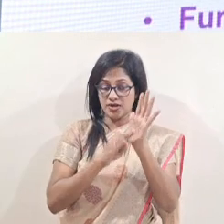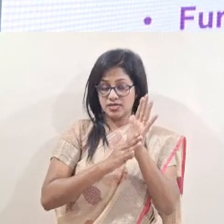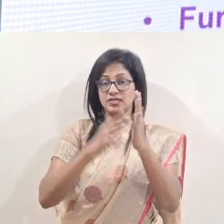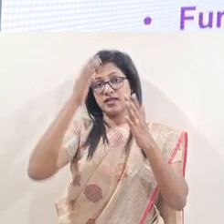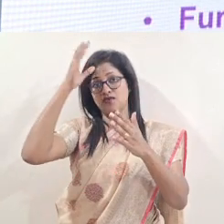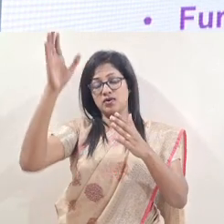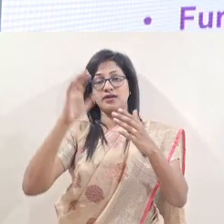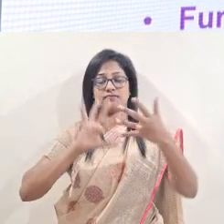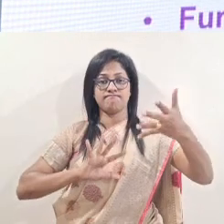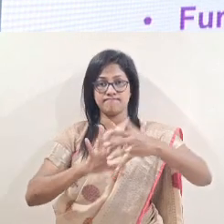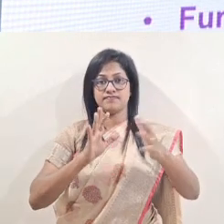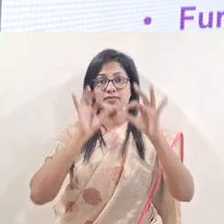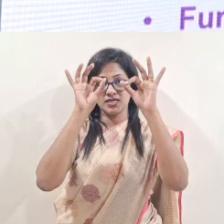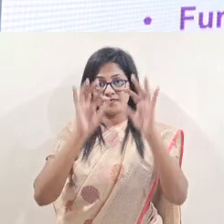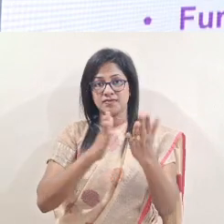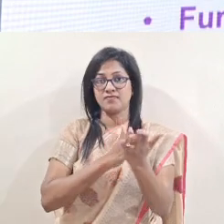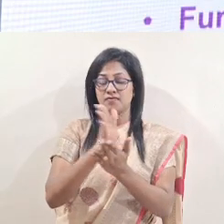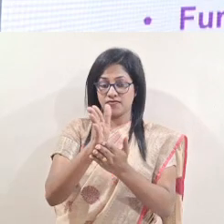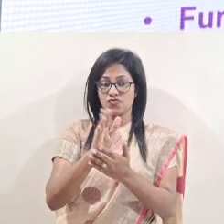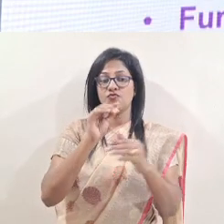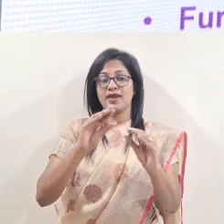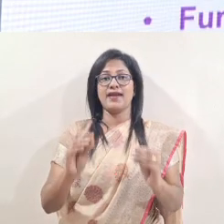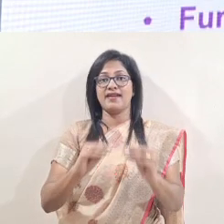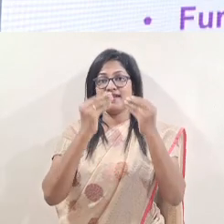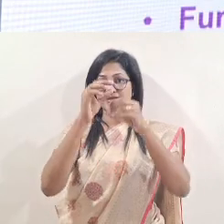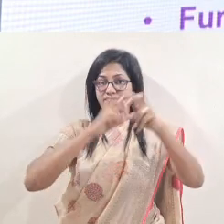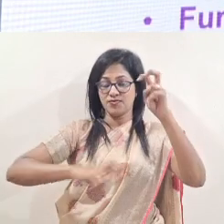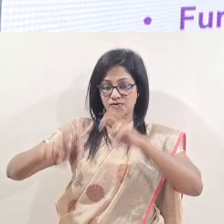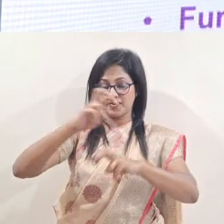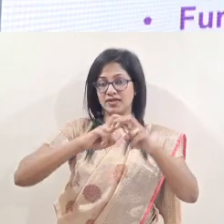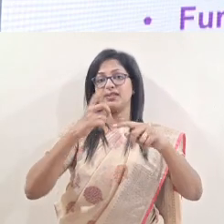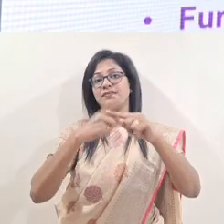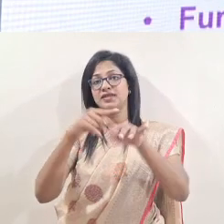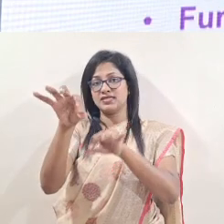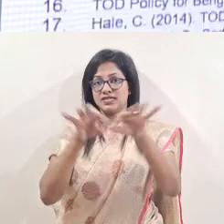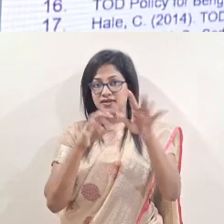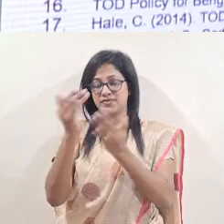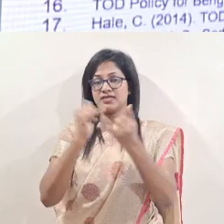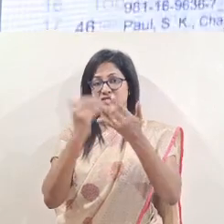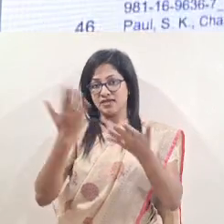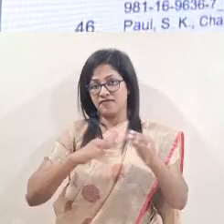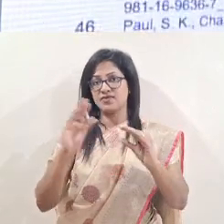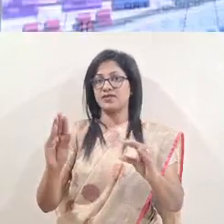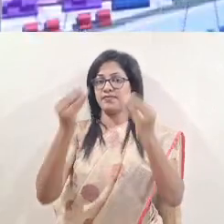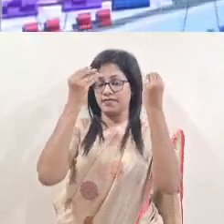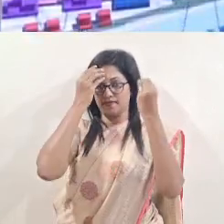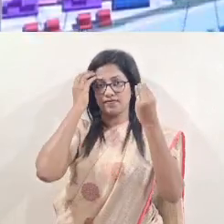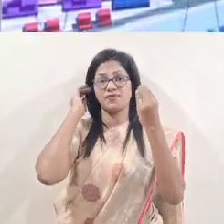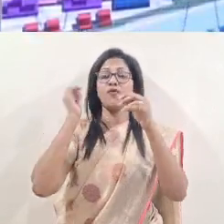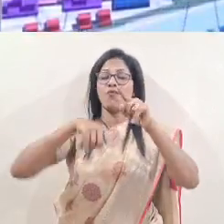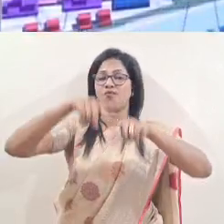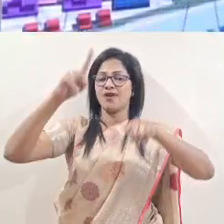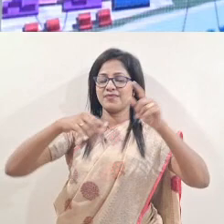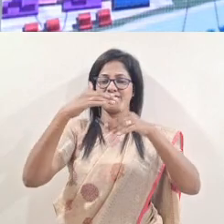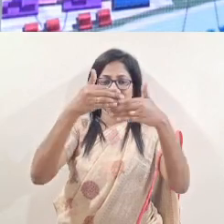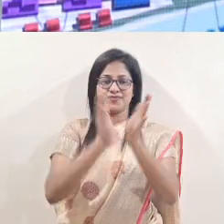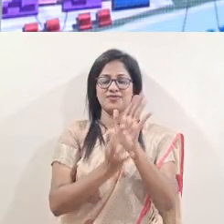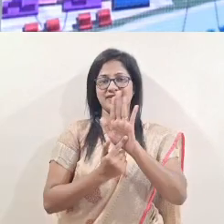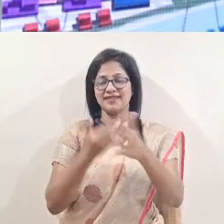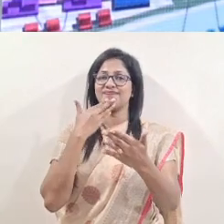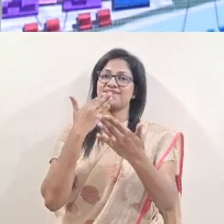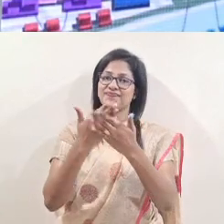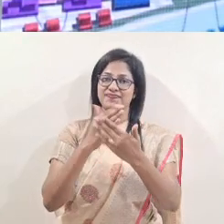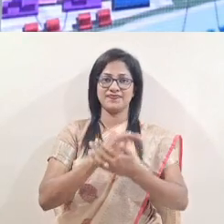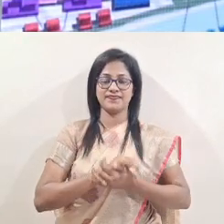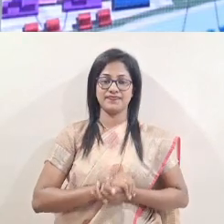which will finally enhance mobility and improve urban services by creating vibrant communities. Thank you.